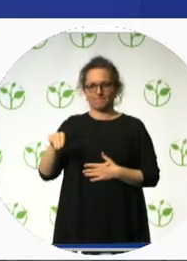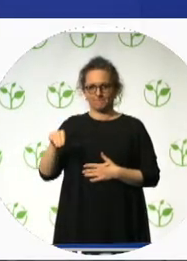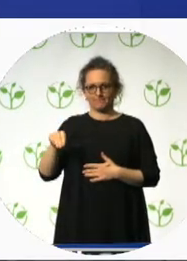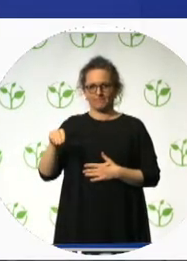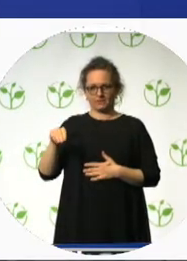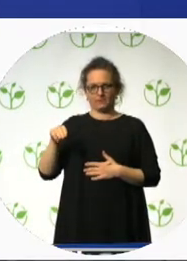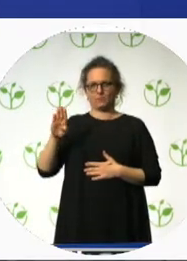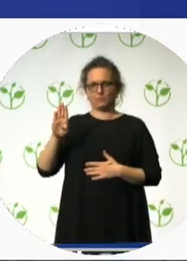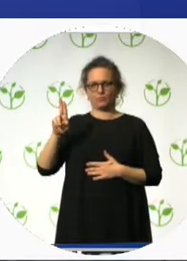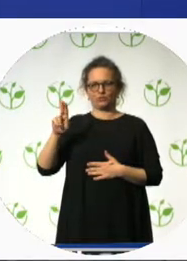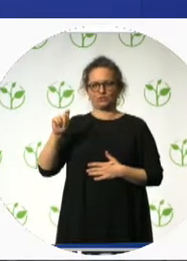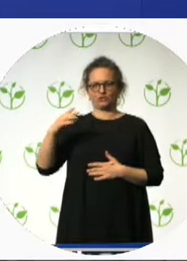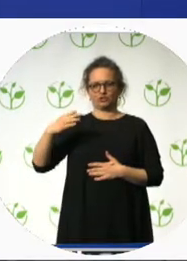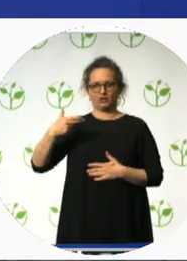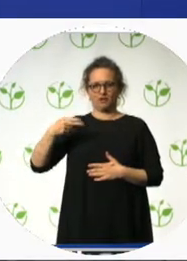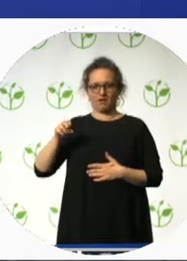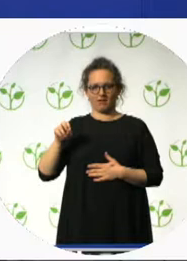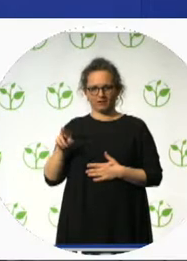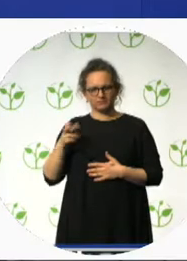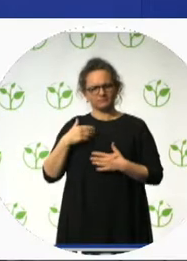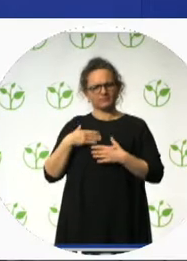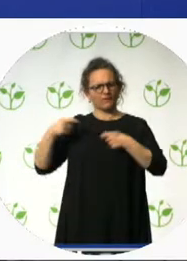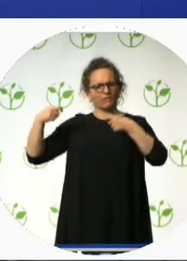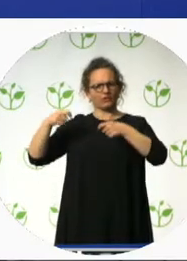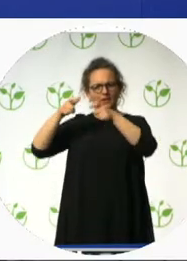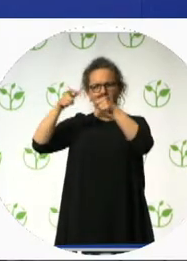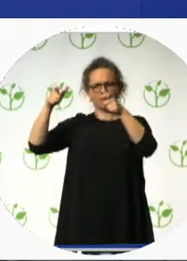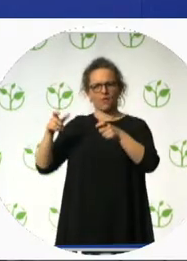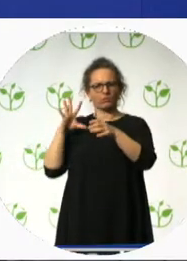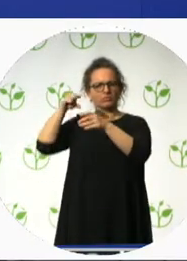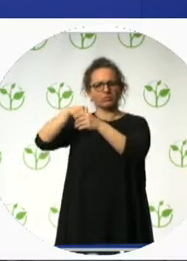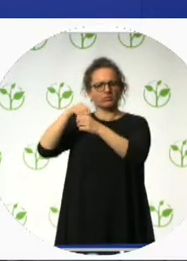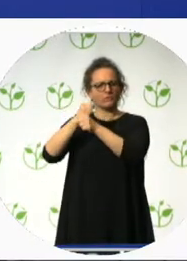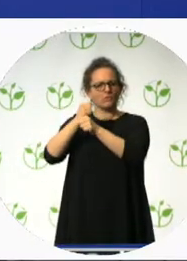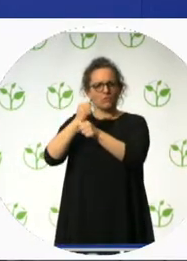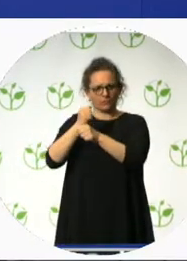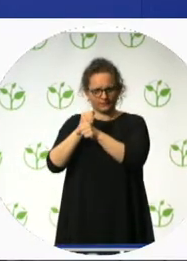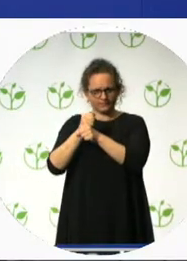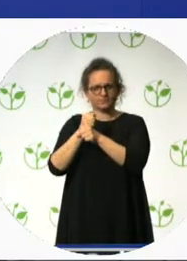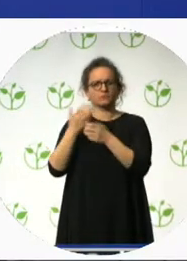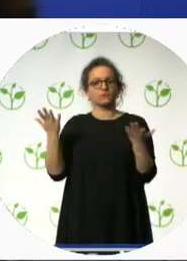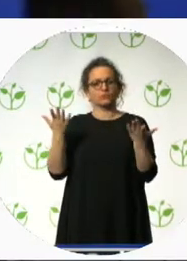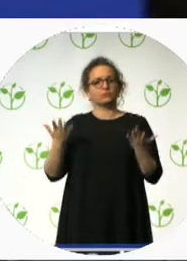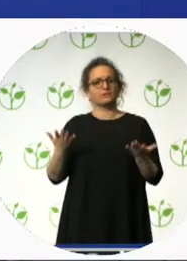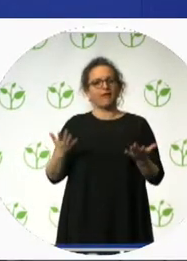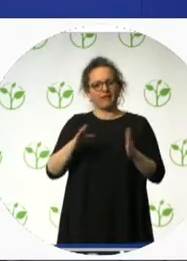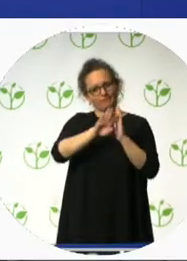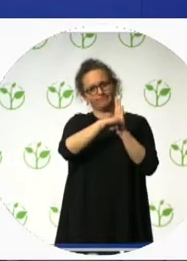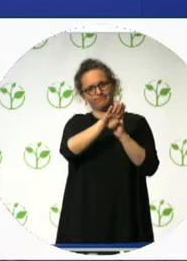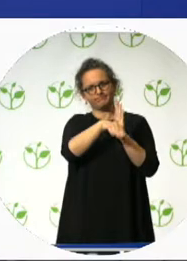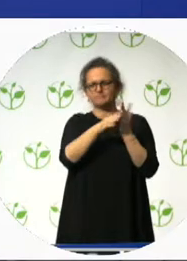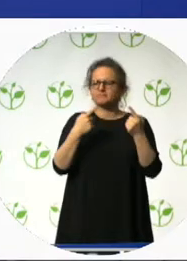parallel session on sign language solutions. We'll hear this afternoon about some wonderful